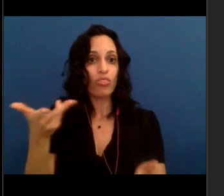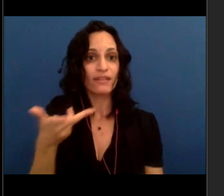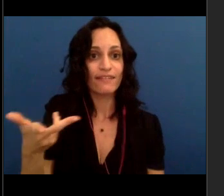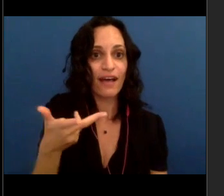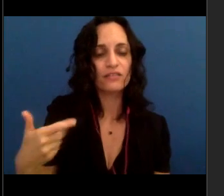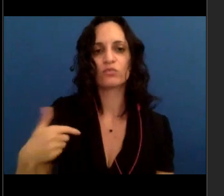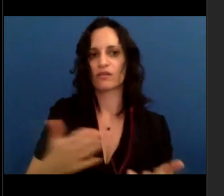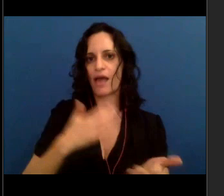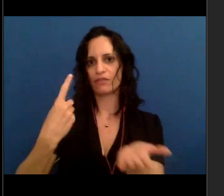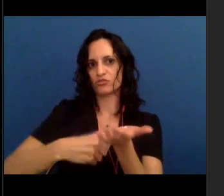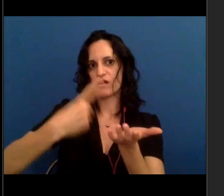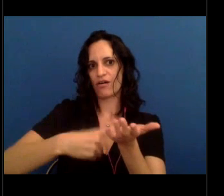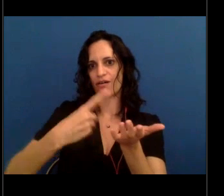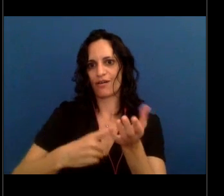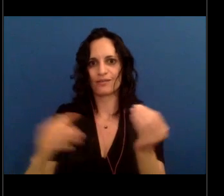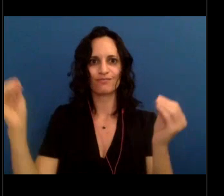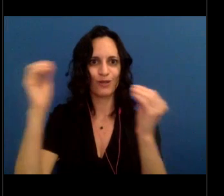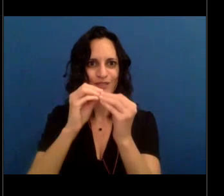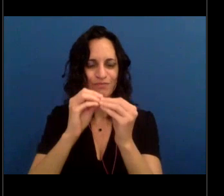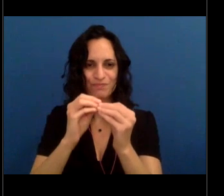this.